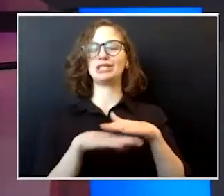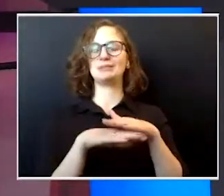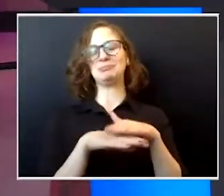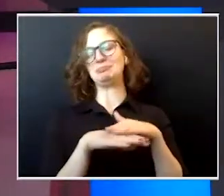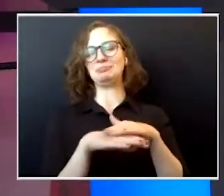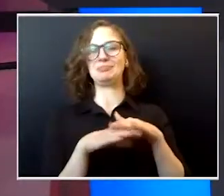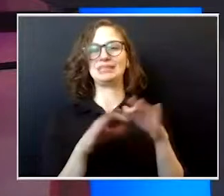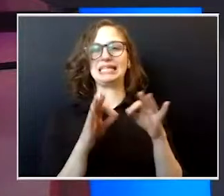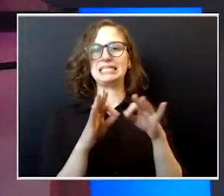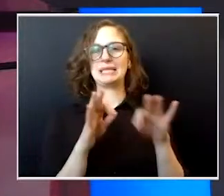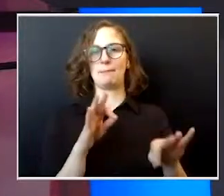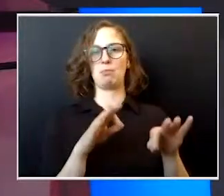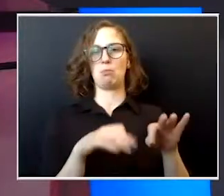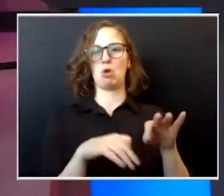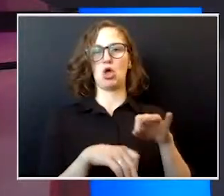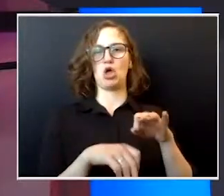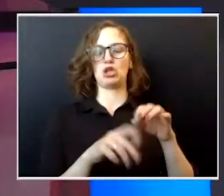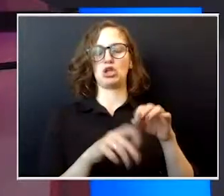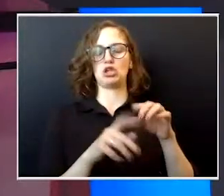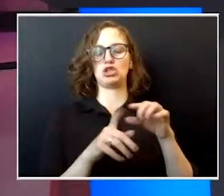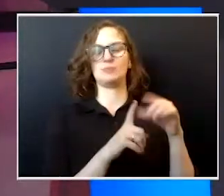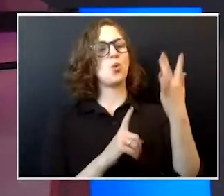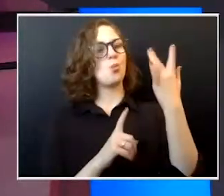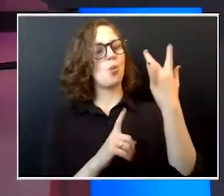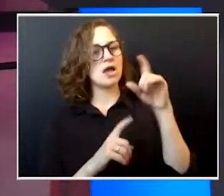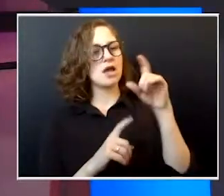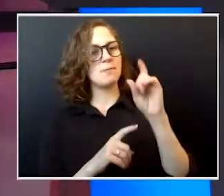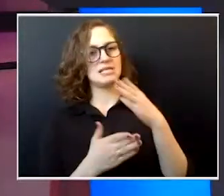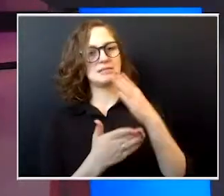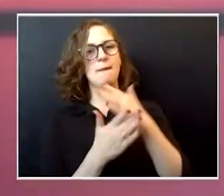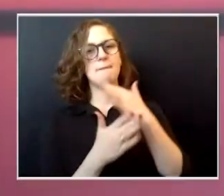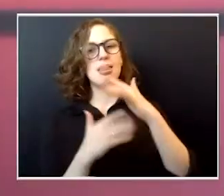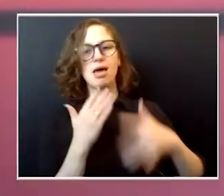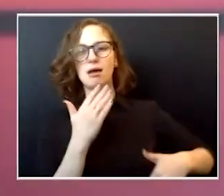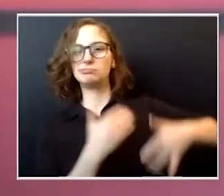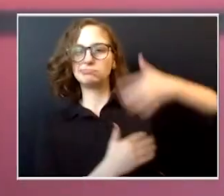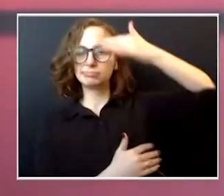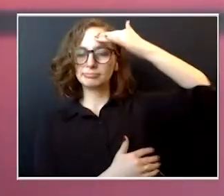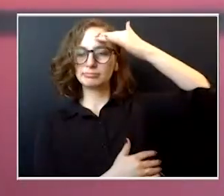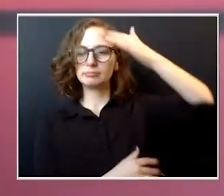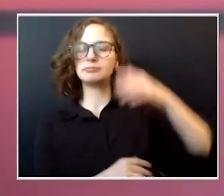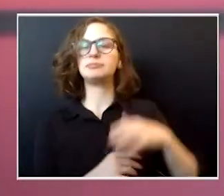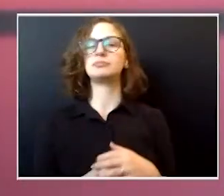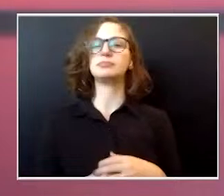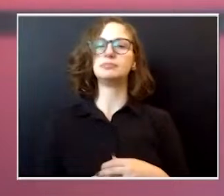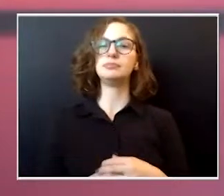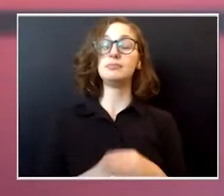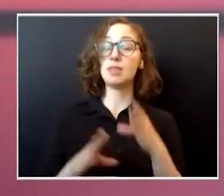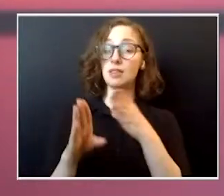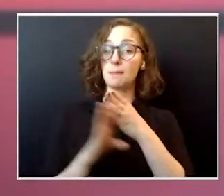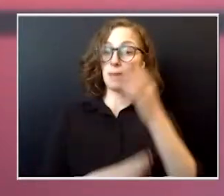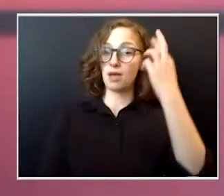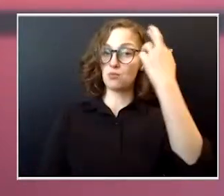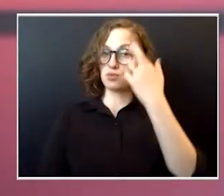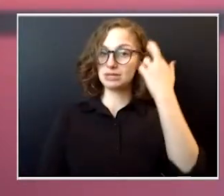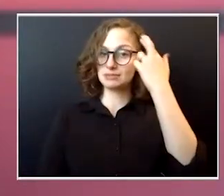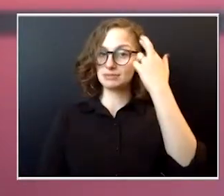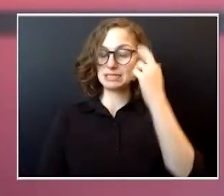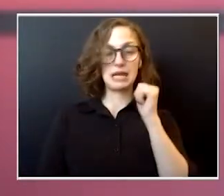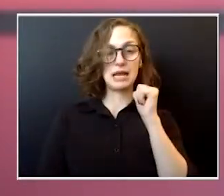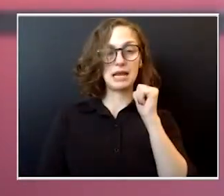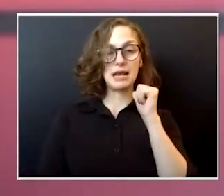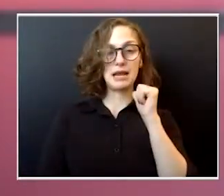to the brain? Dr. Muehlbach? So the main reason isn't the bicuspid valve, it's the aneurysm.